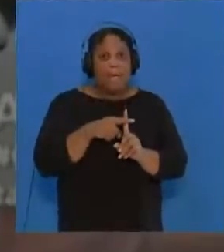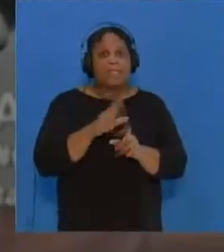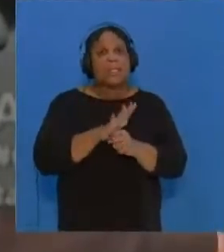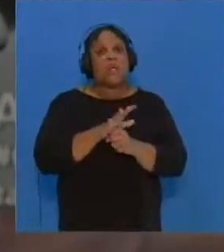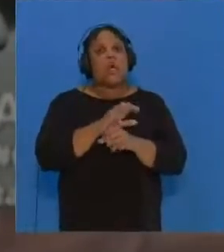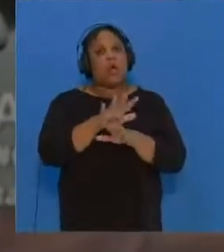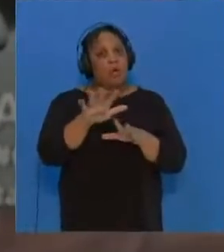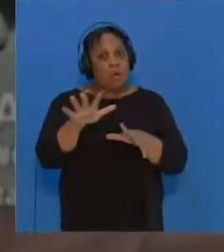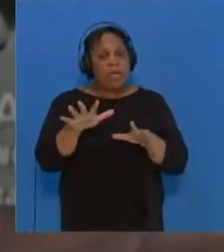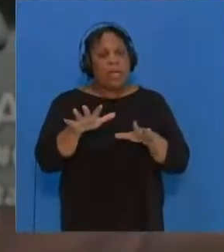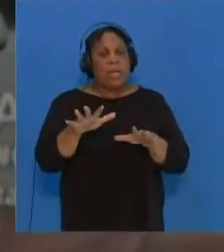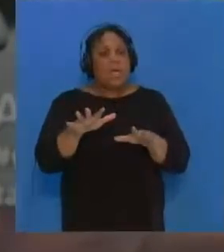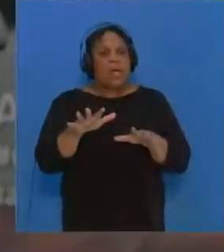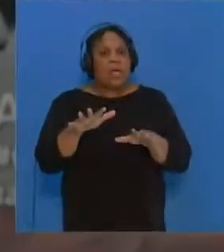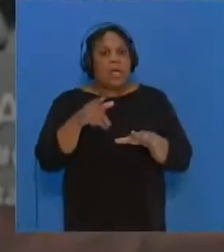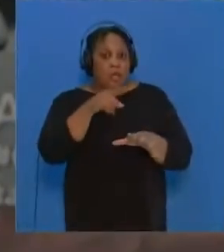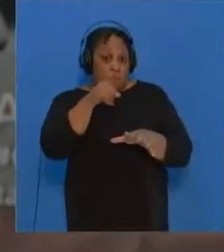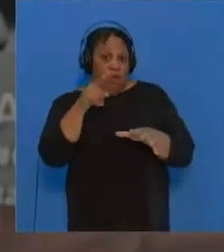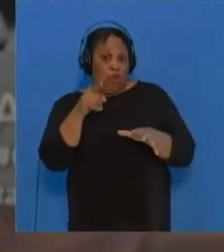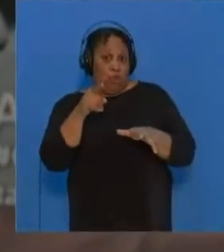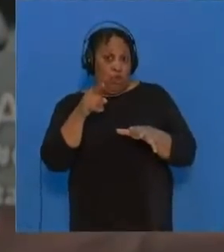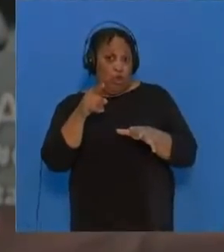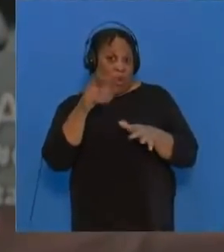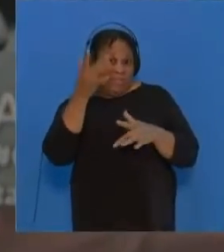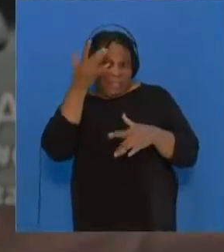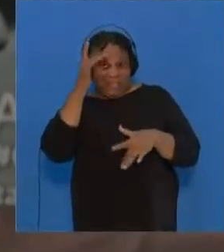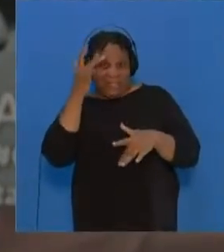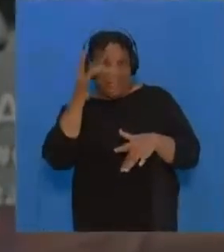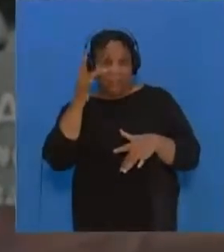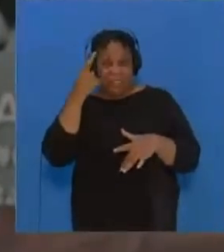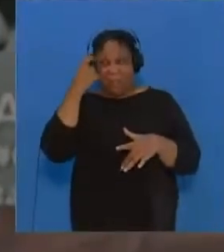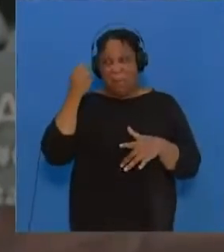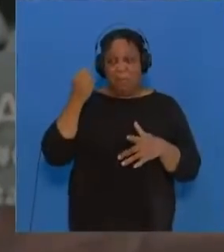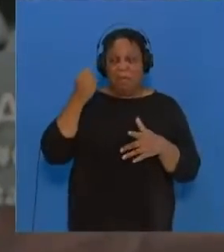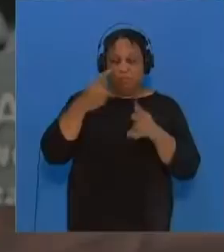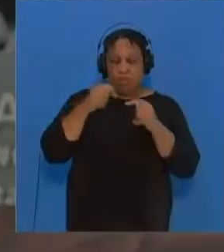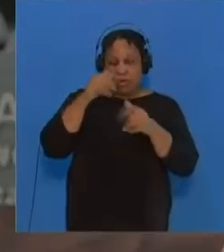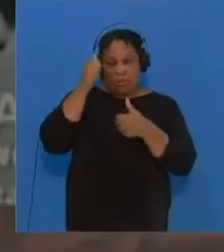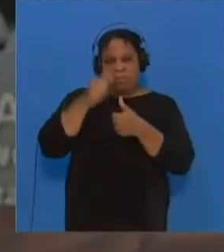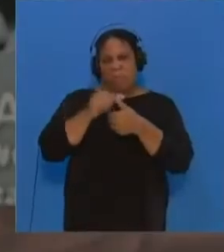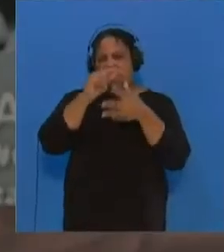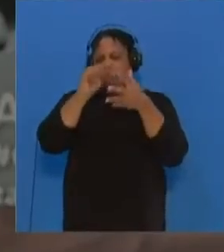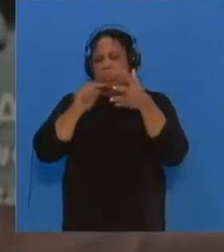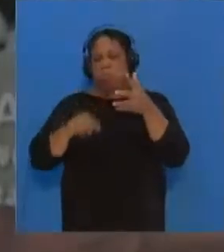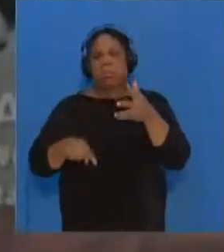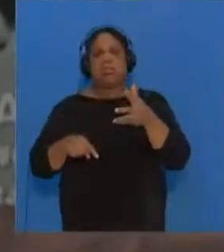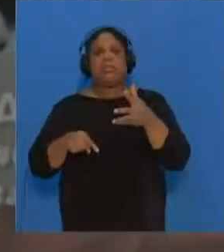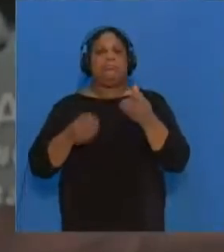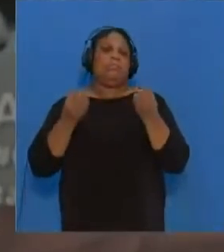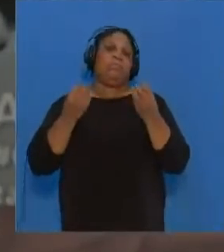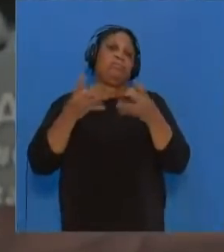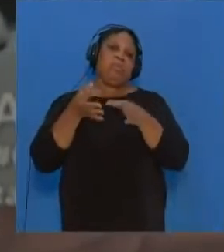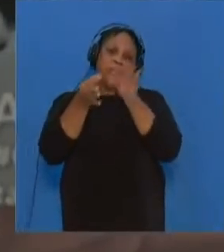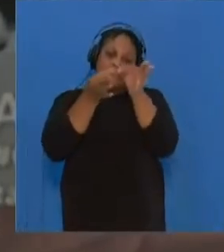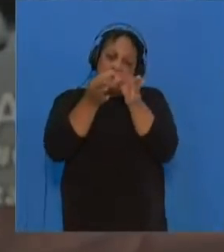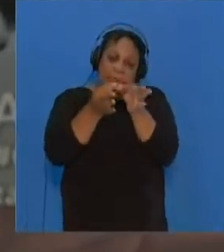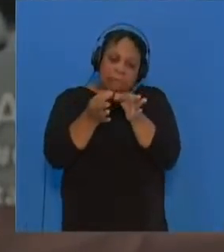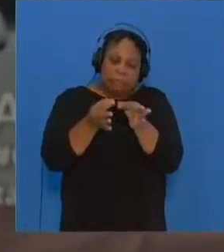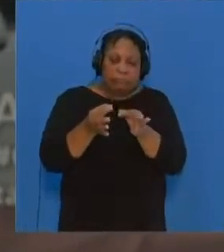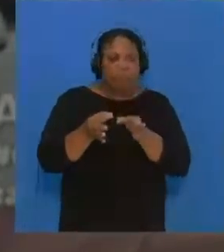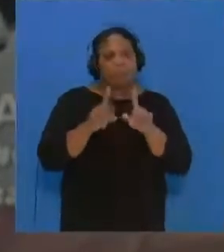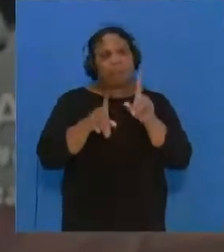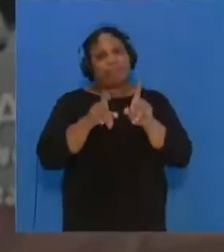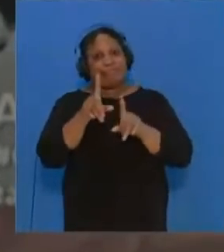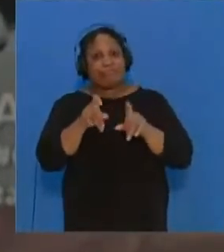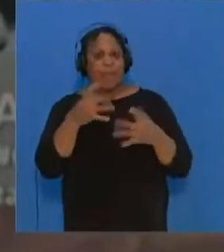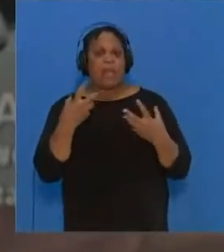COVID. I'm just going by memory. Whether or not you have any particular symptoms, vomiting, diarrhea, et cetera, et cetera. So it goes through quite a number of detailed questions concerning your